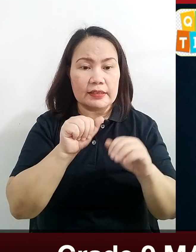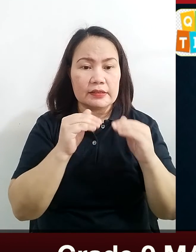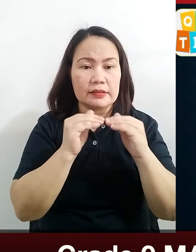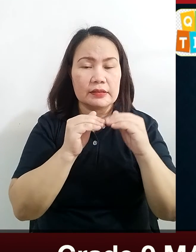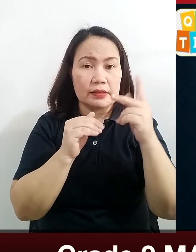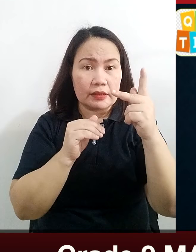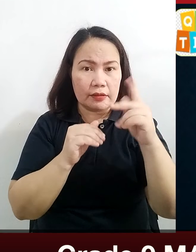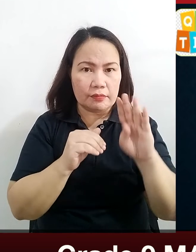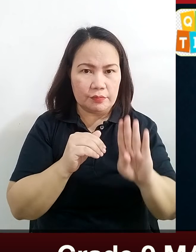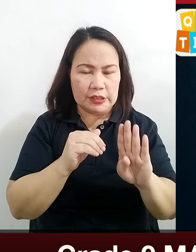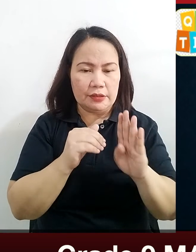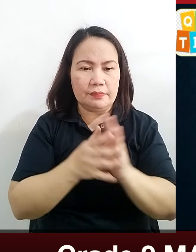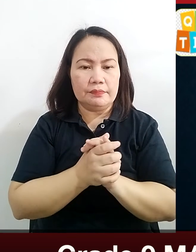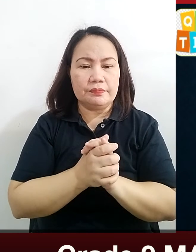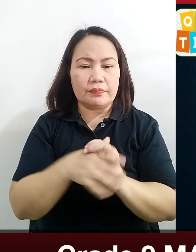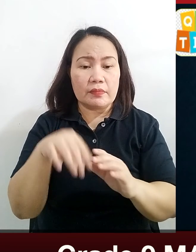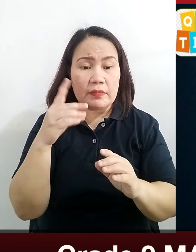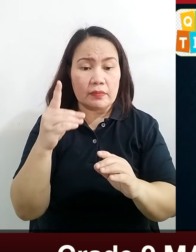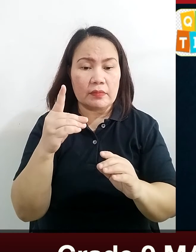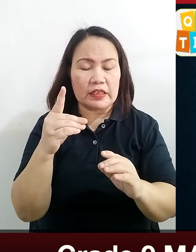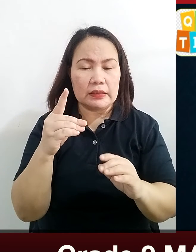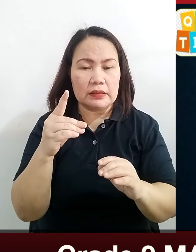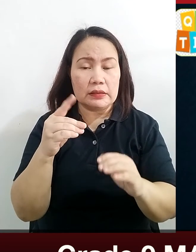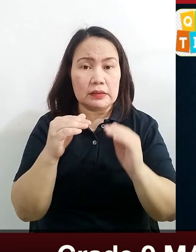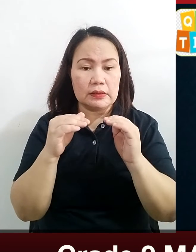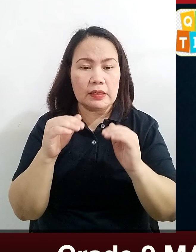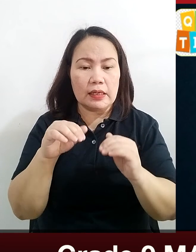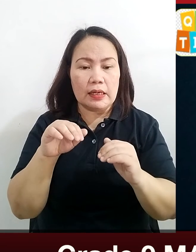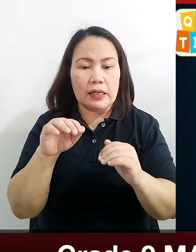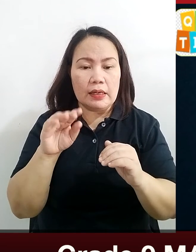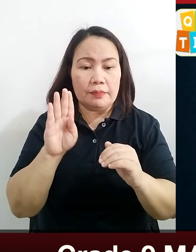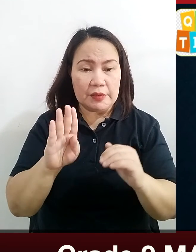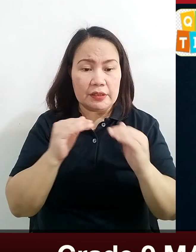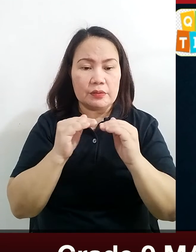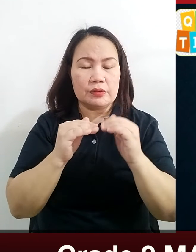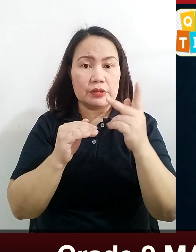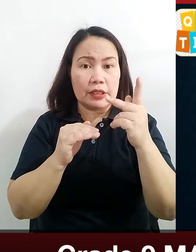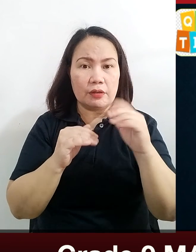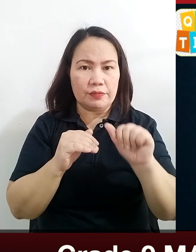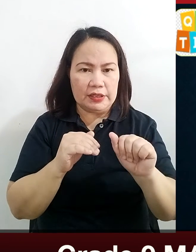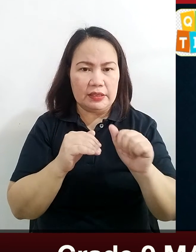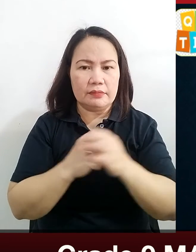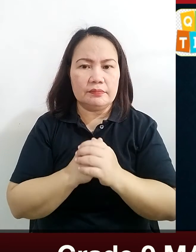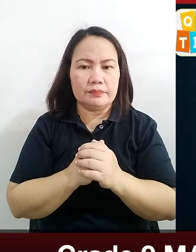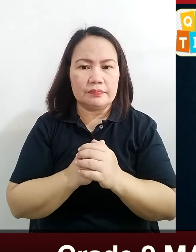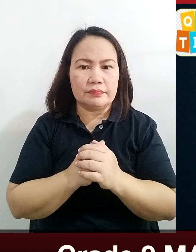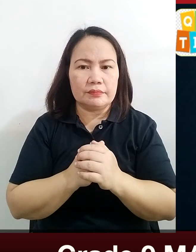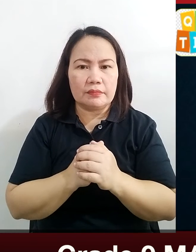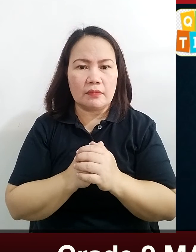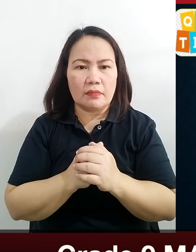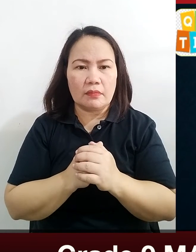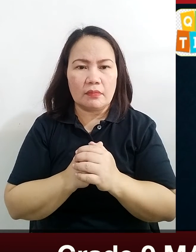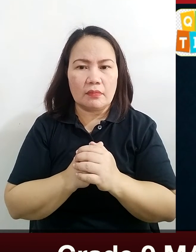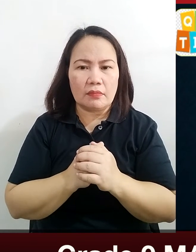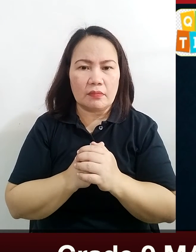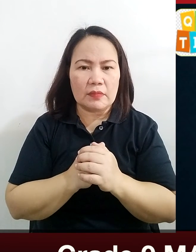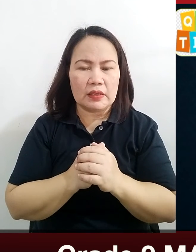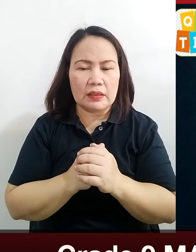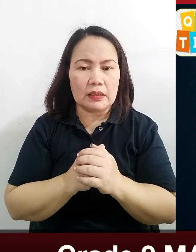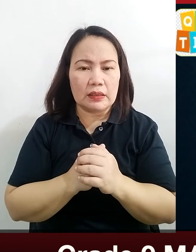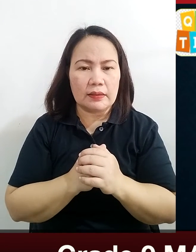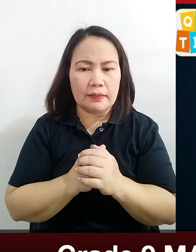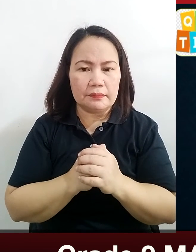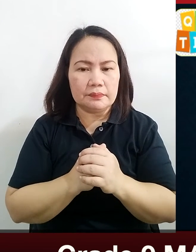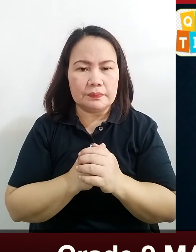Letter C, A is equal to K over B. And letter D, B is equal to K over A.